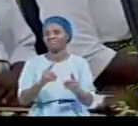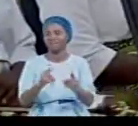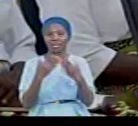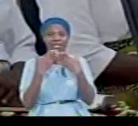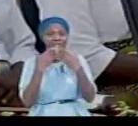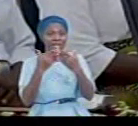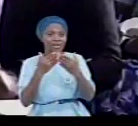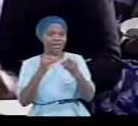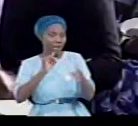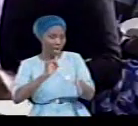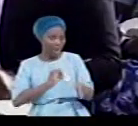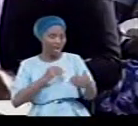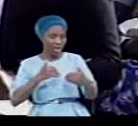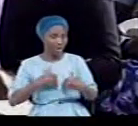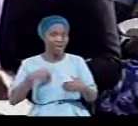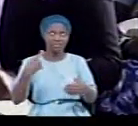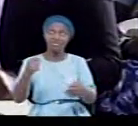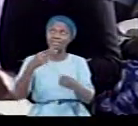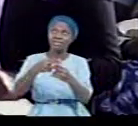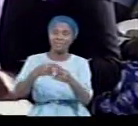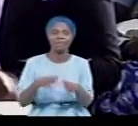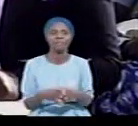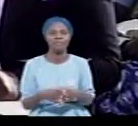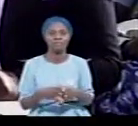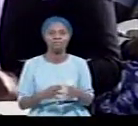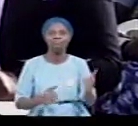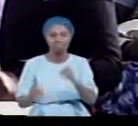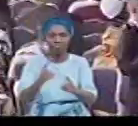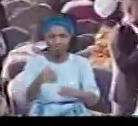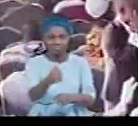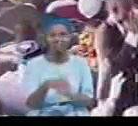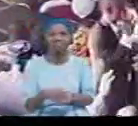I have the name. Say that now.